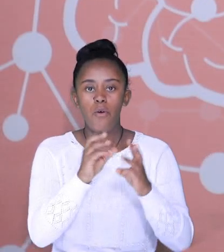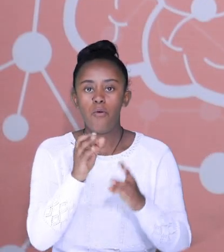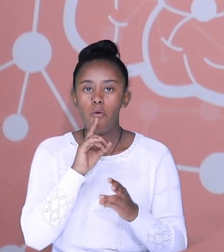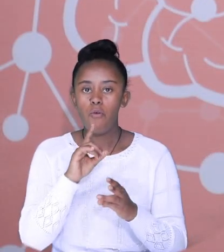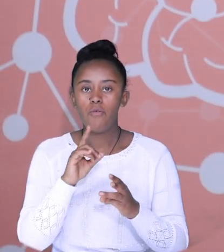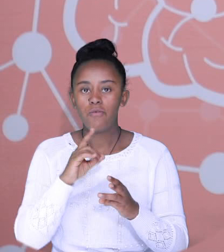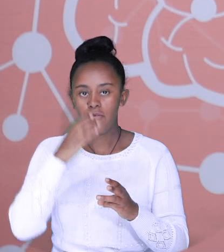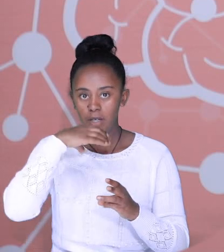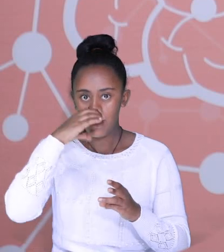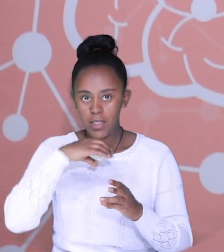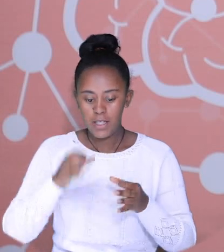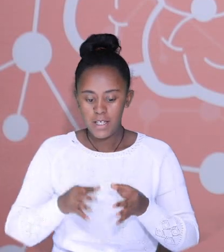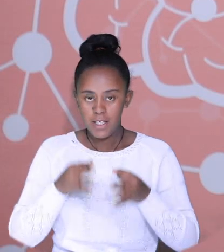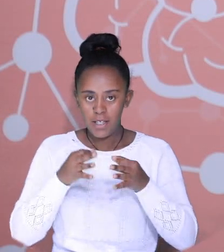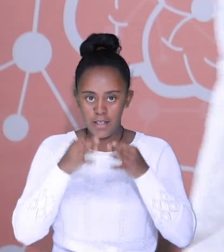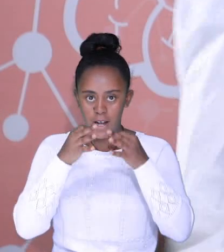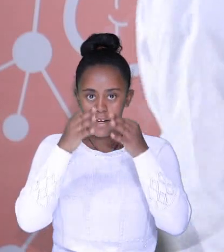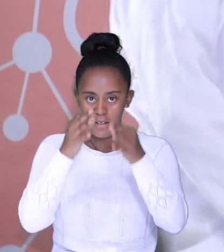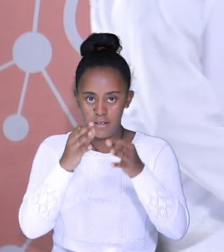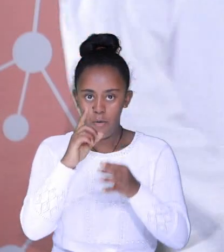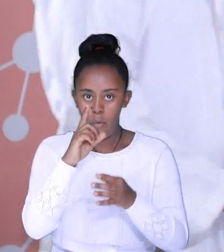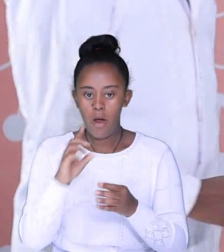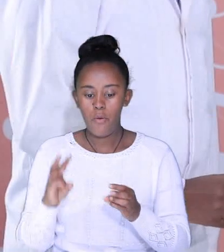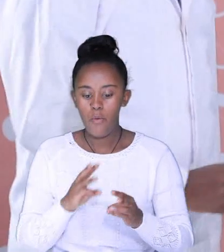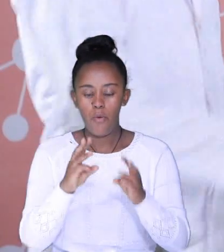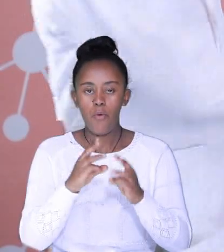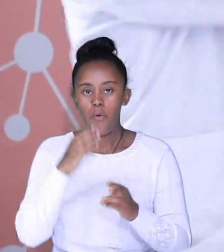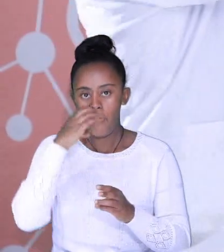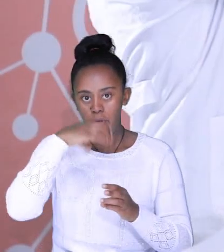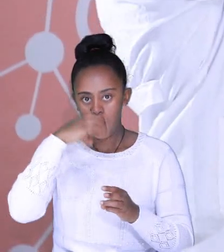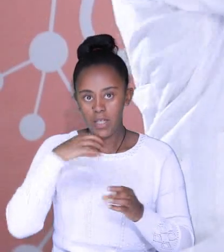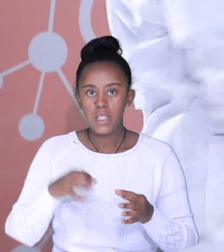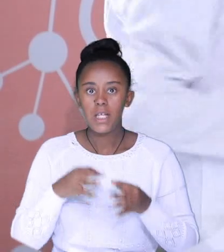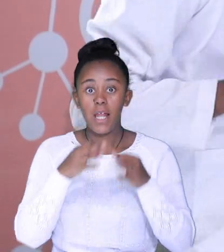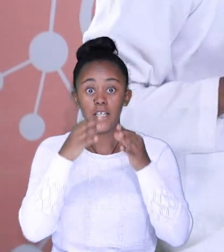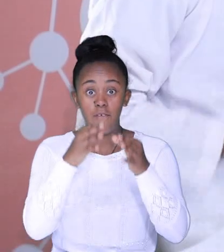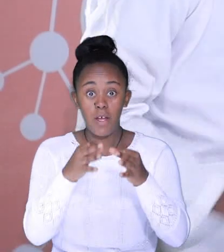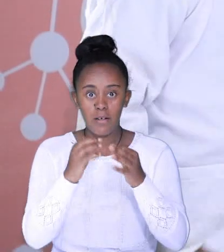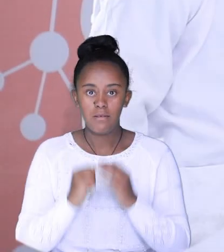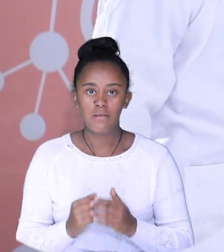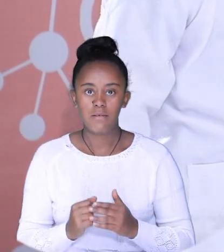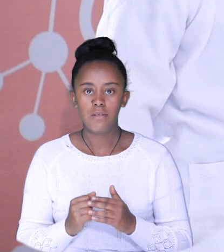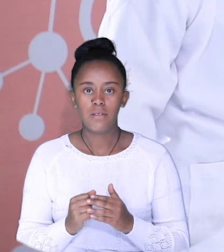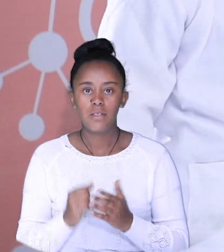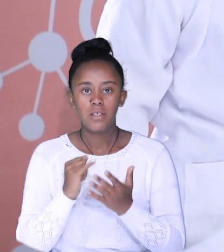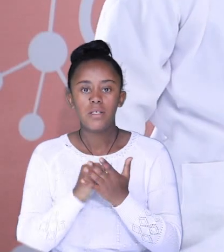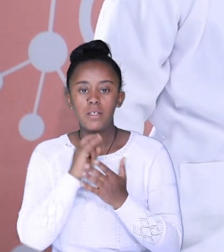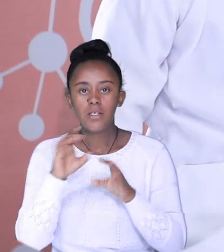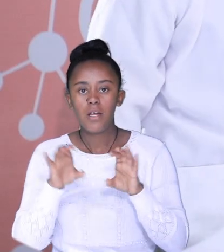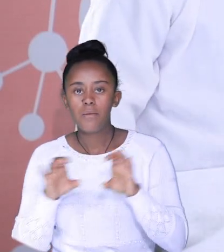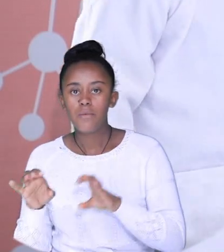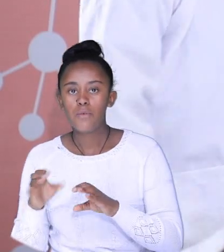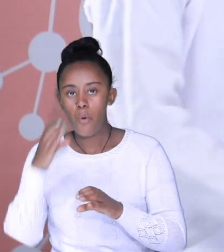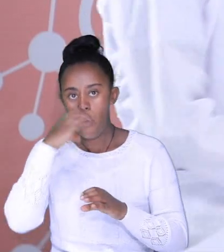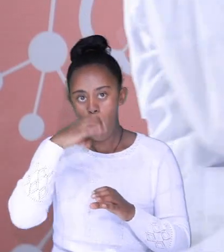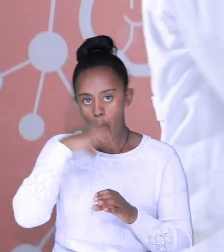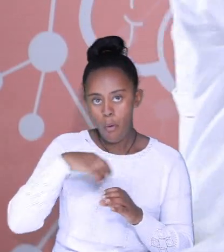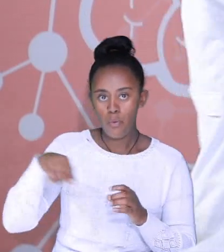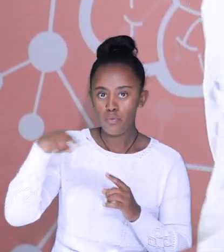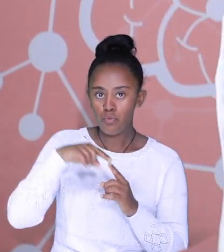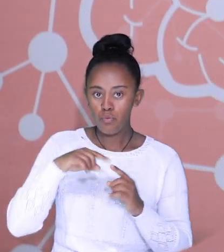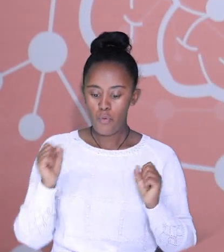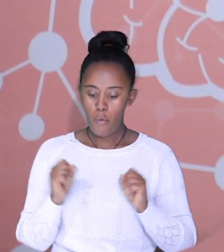transfer. Conduction is one way of heat transfer. It takes place from hot body to cold